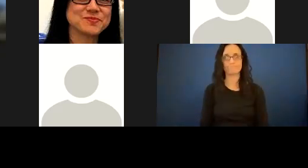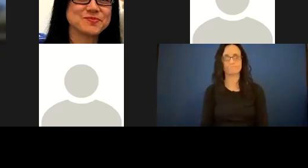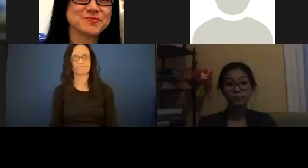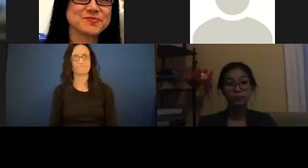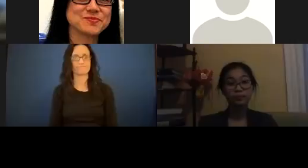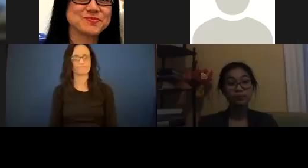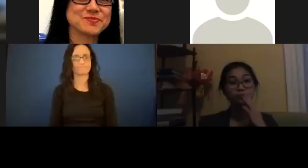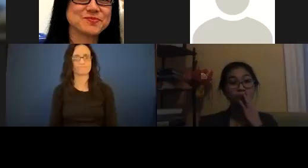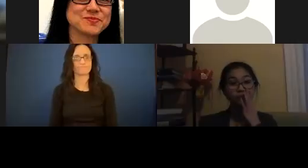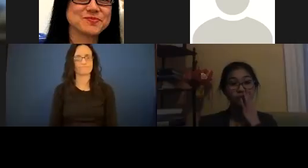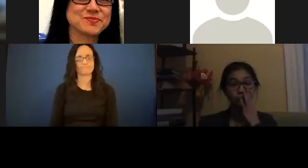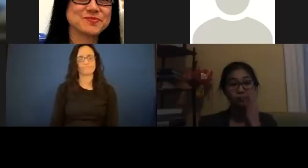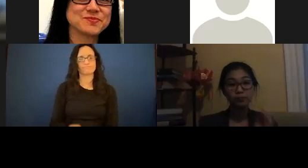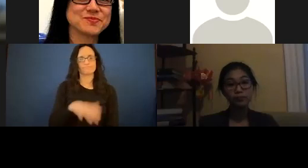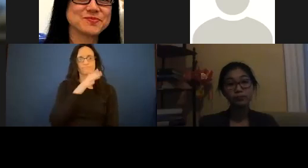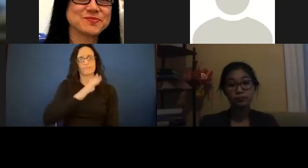Thank you very much.